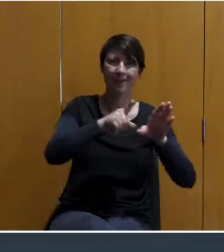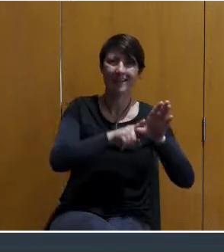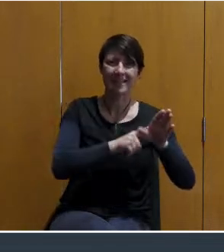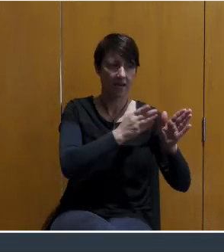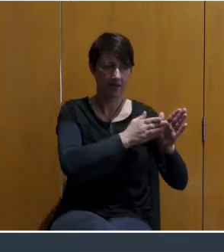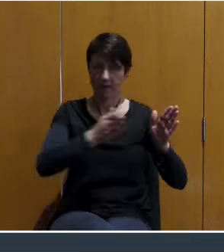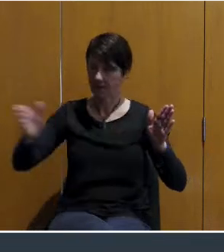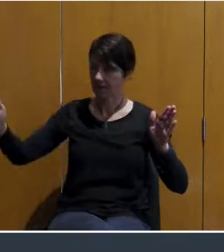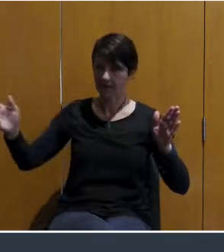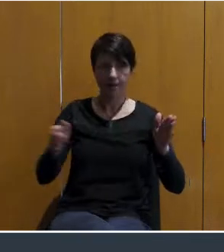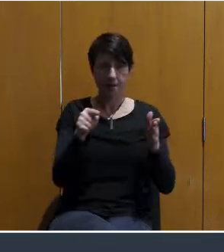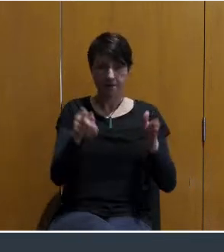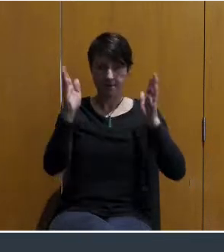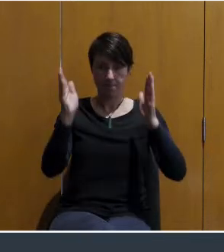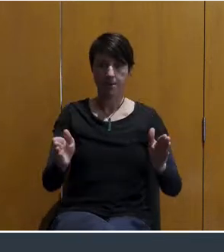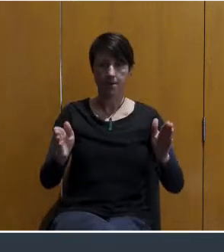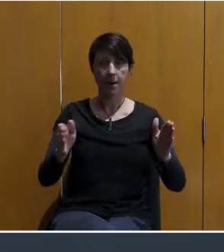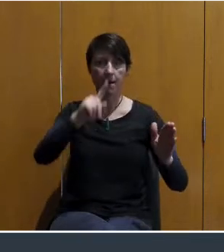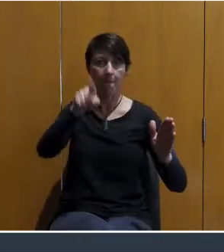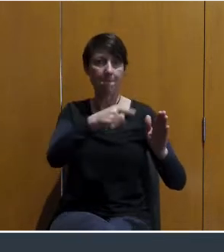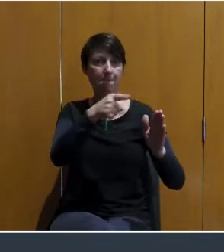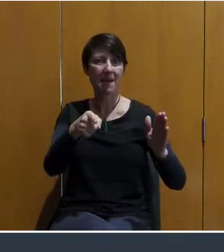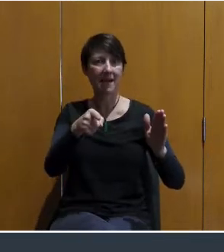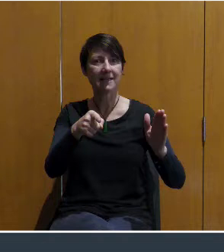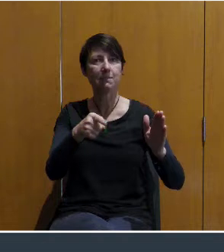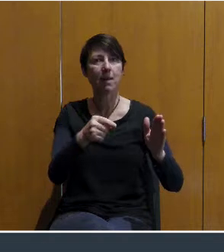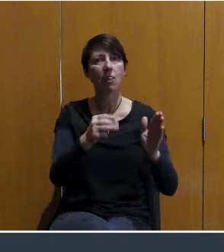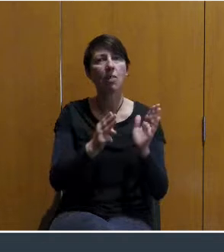breeding season wasn't correct, and